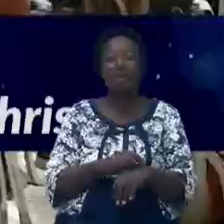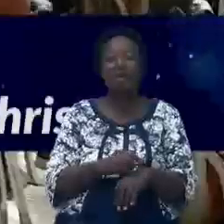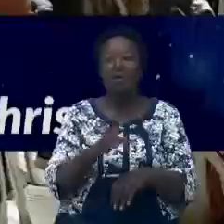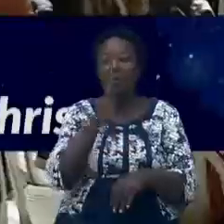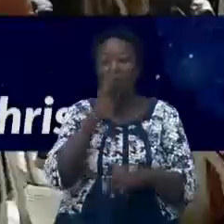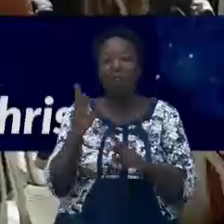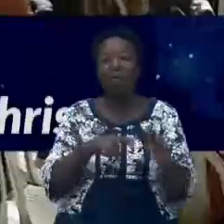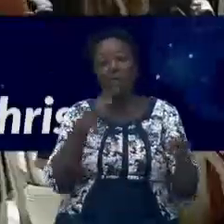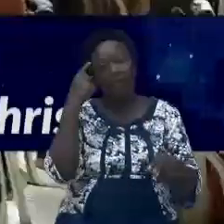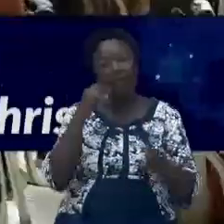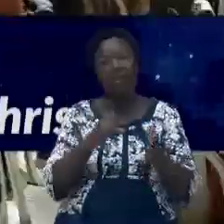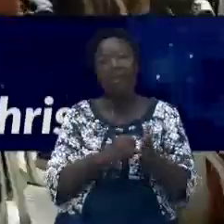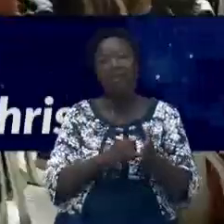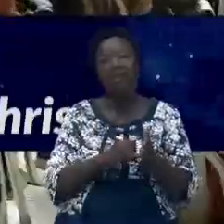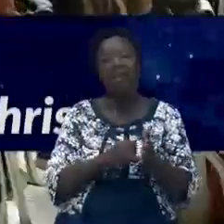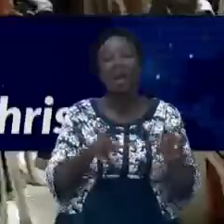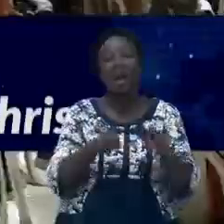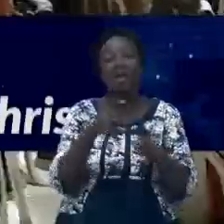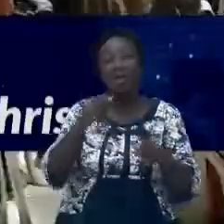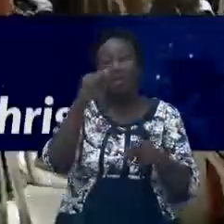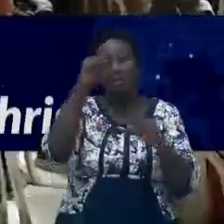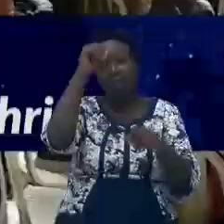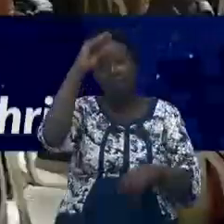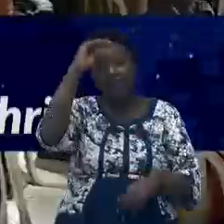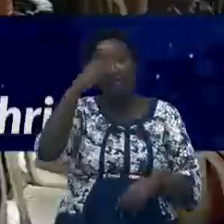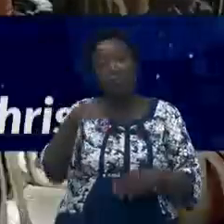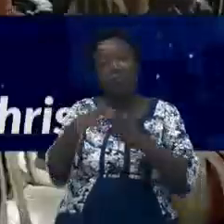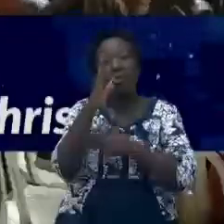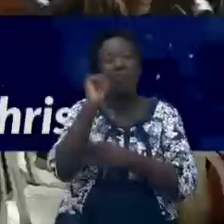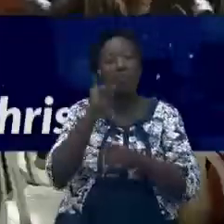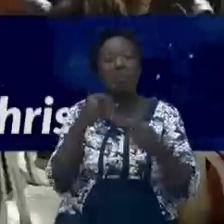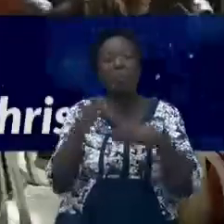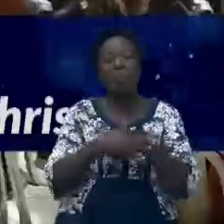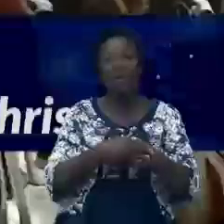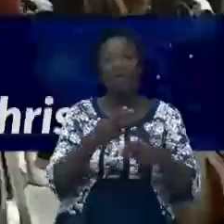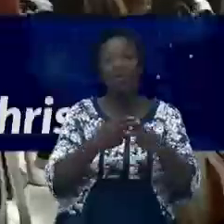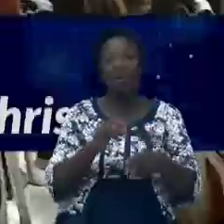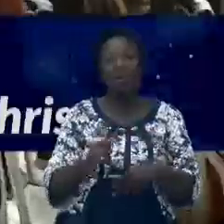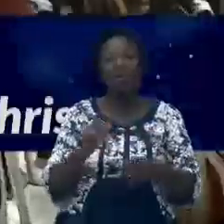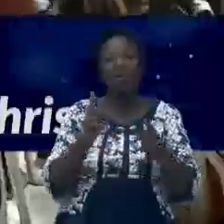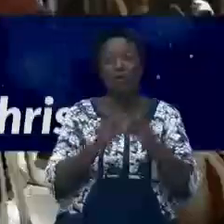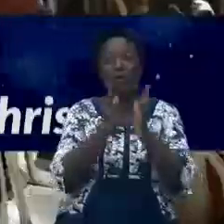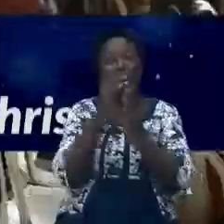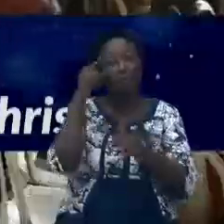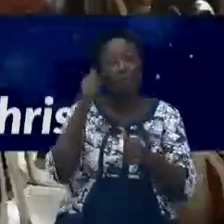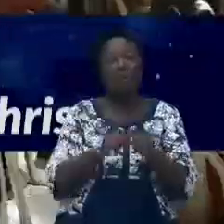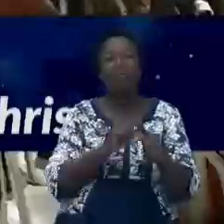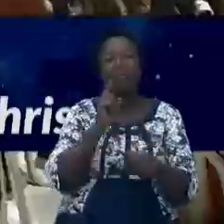divine solution time. Get ready for it, as the man of God will be coming back